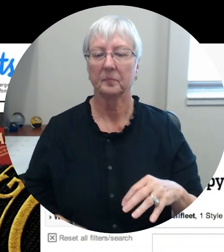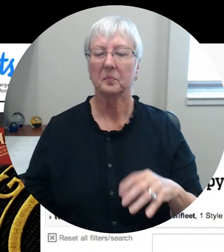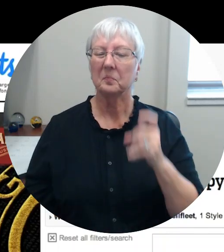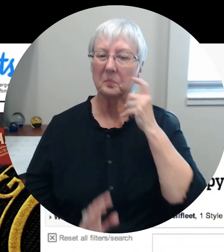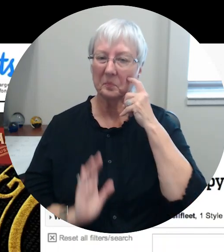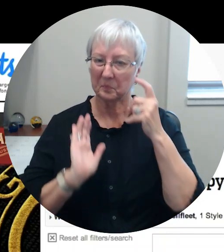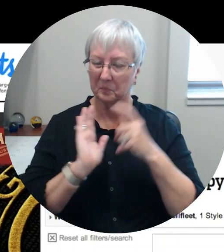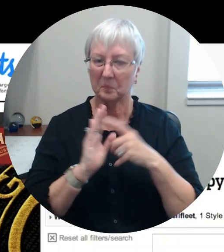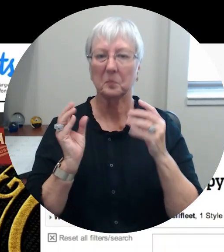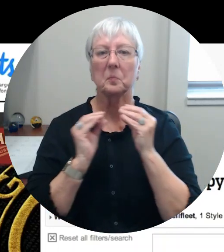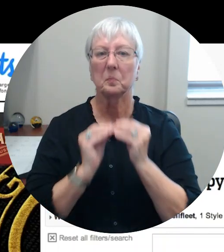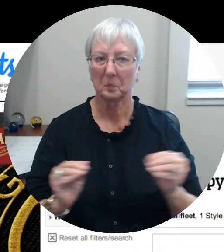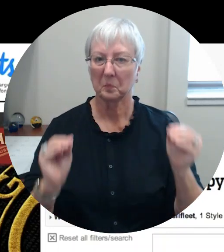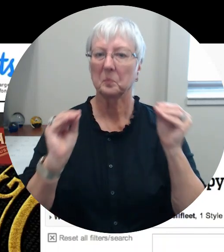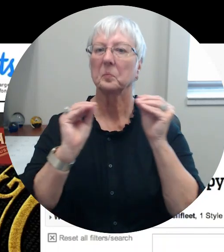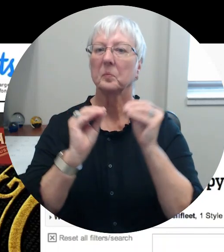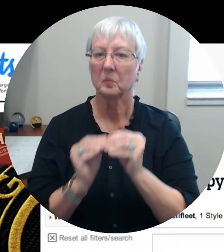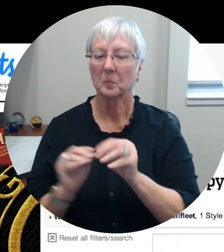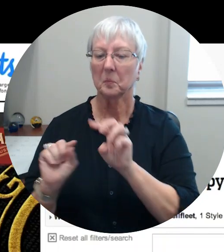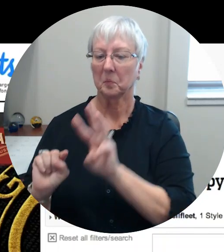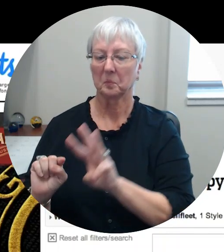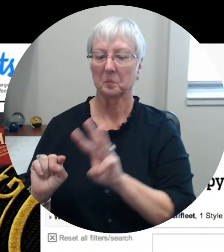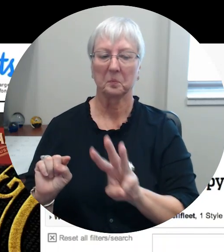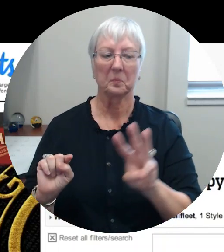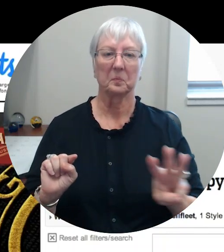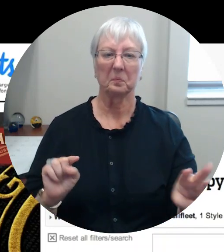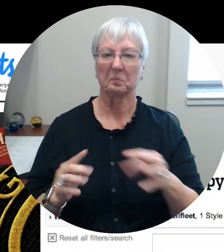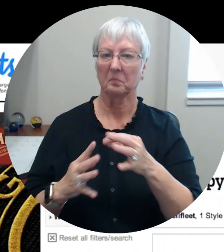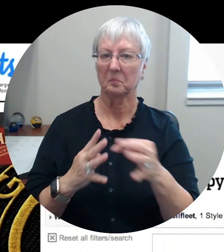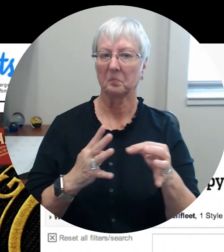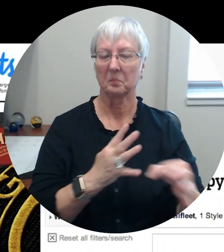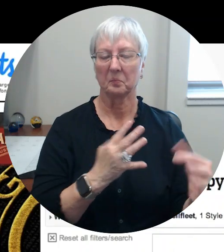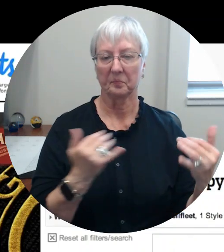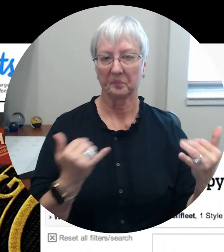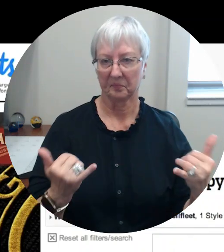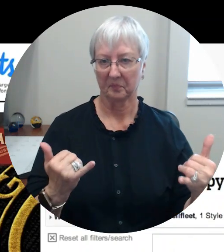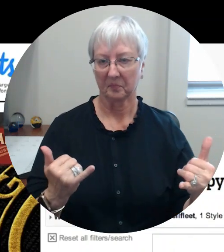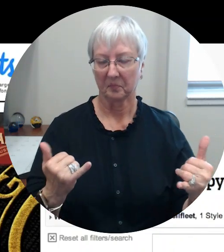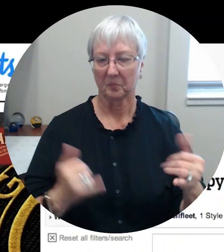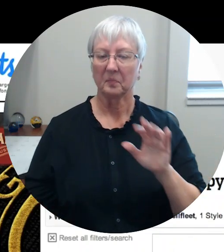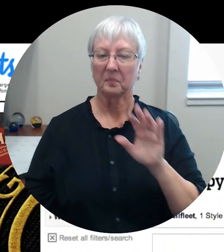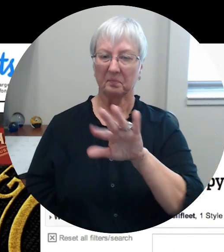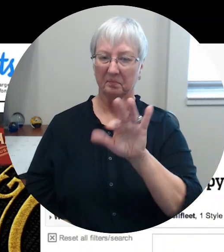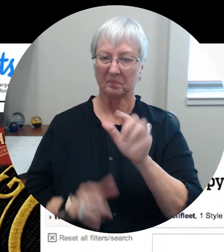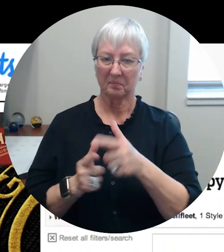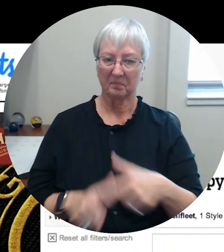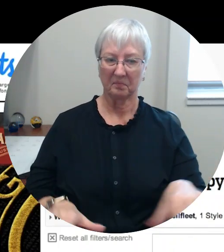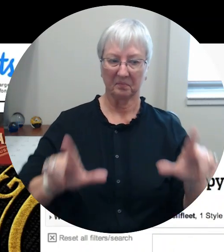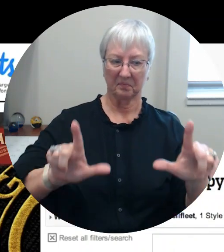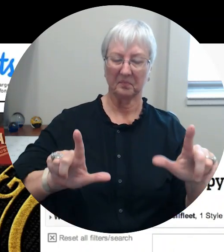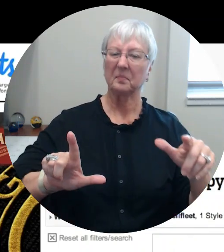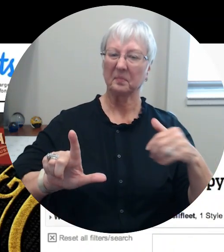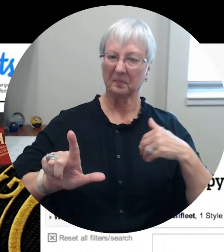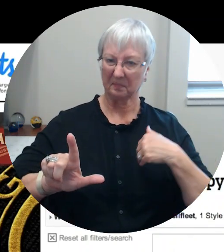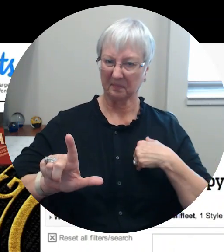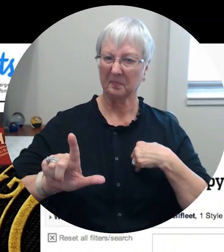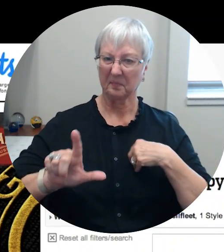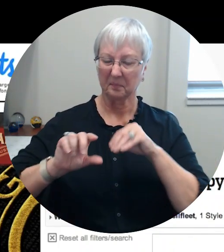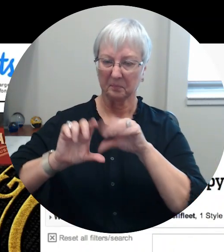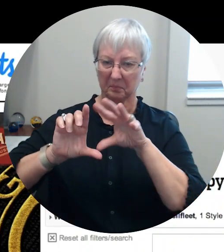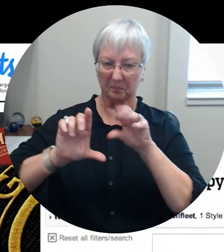every day, which means we have even more reason to consider typography early. On this slide, I have screenshots from a number of web font providers, but this